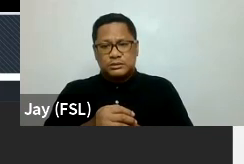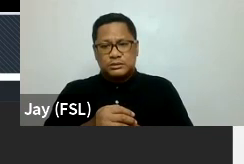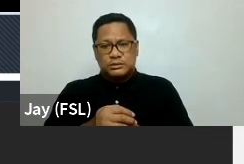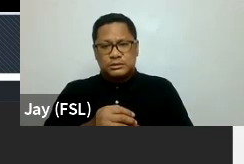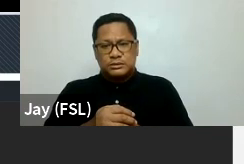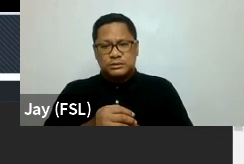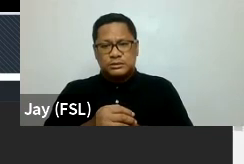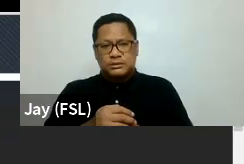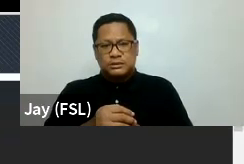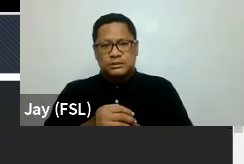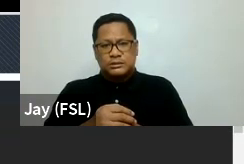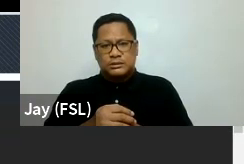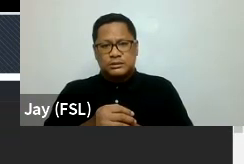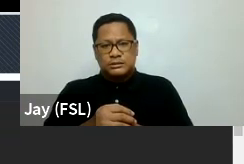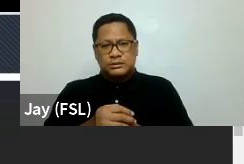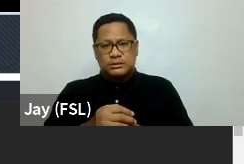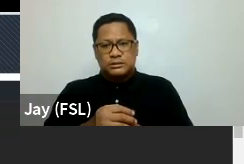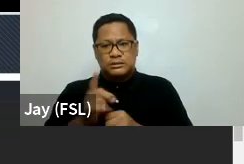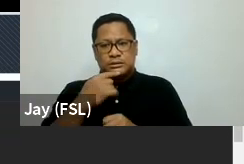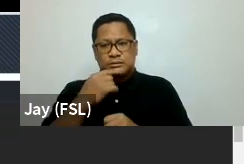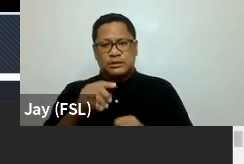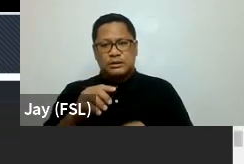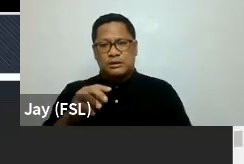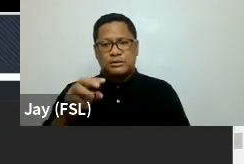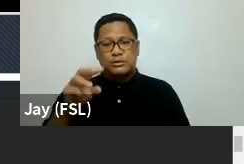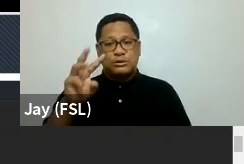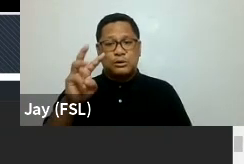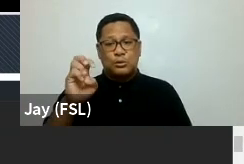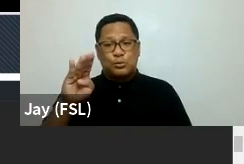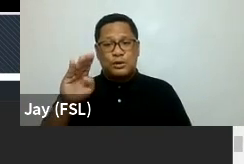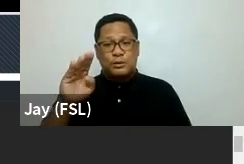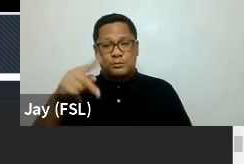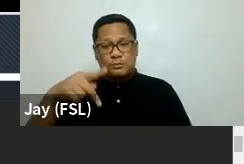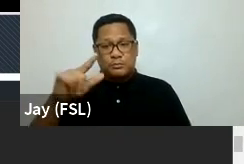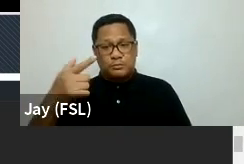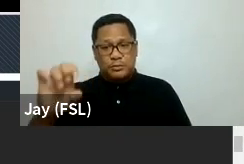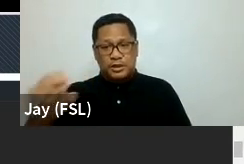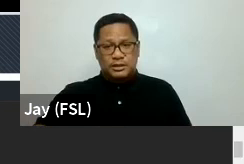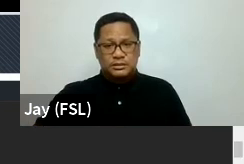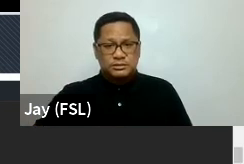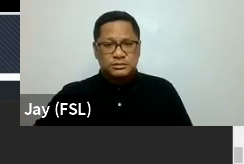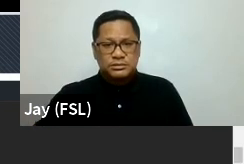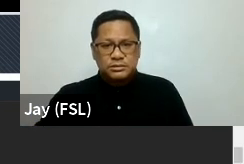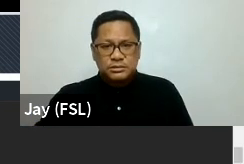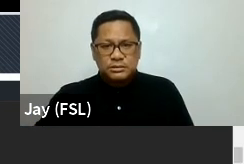So this is the web page. Okay. So these are